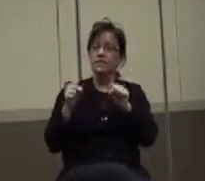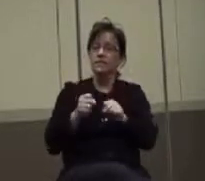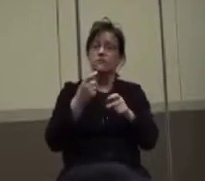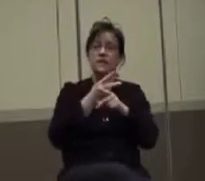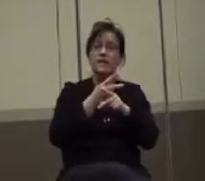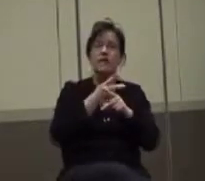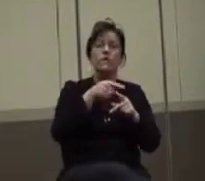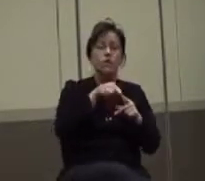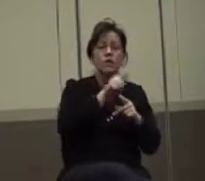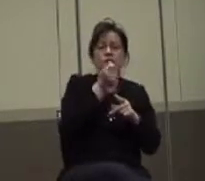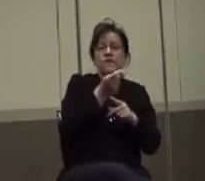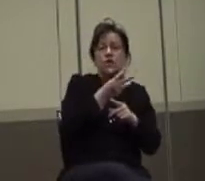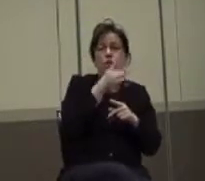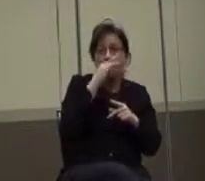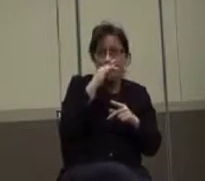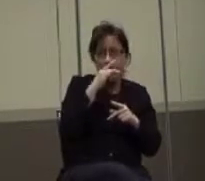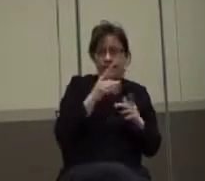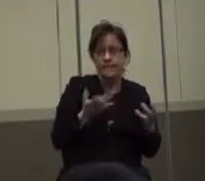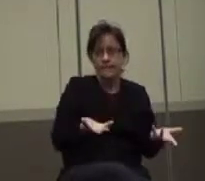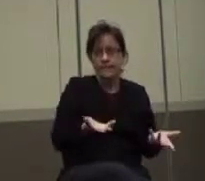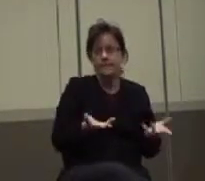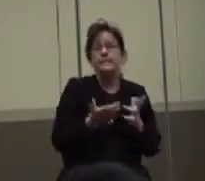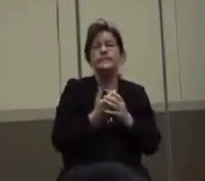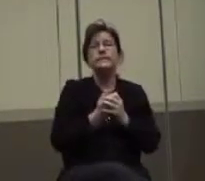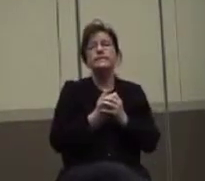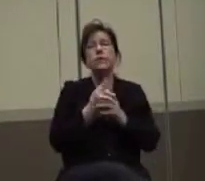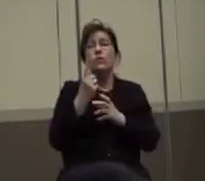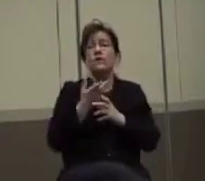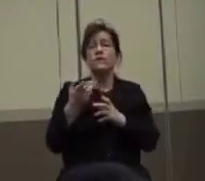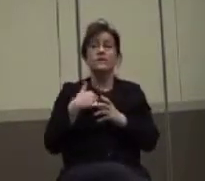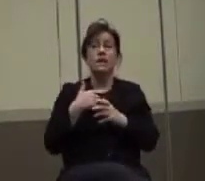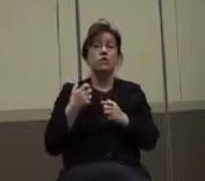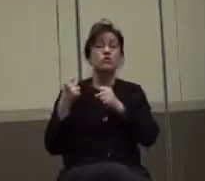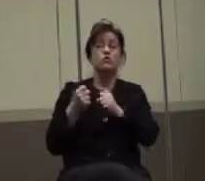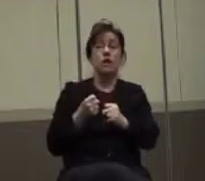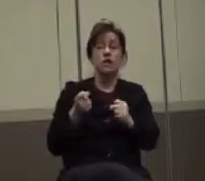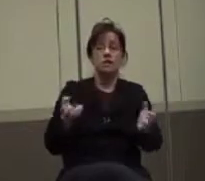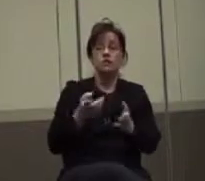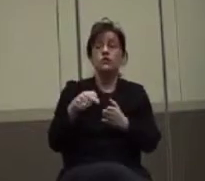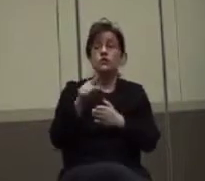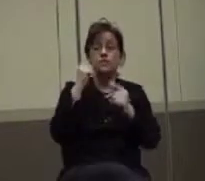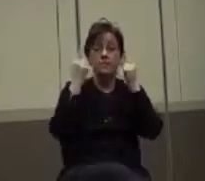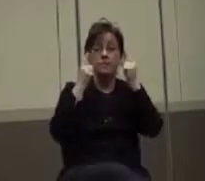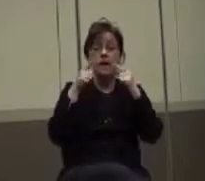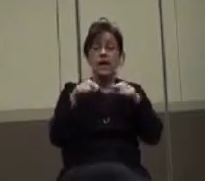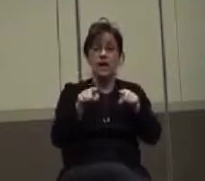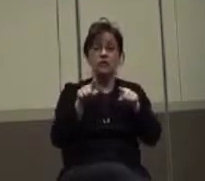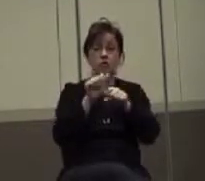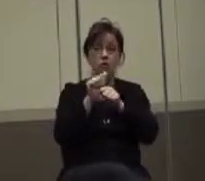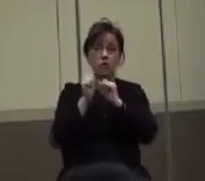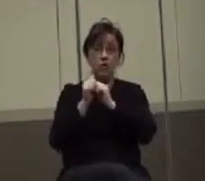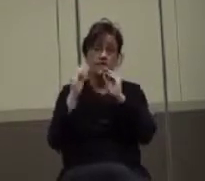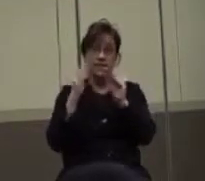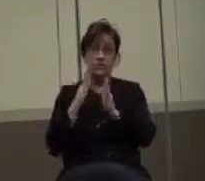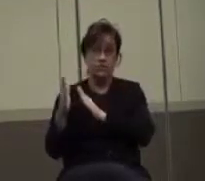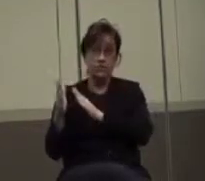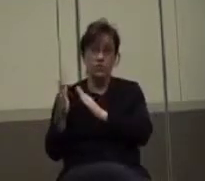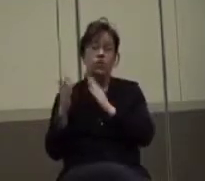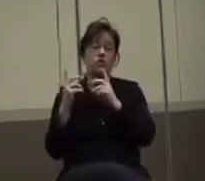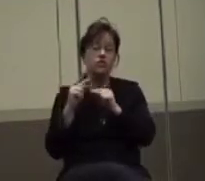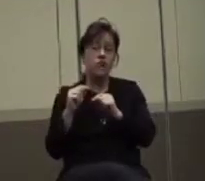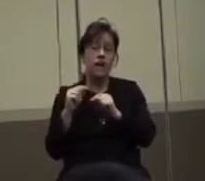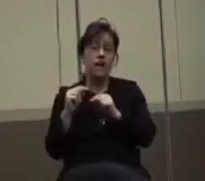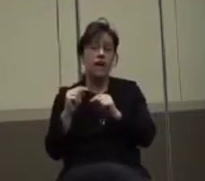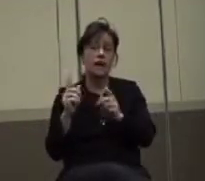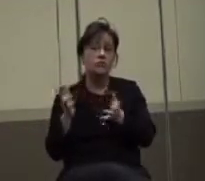Okay? So one of the things that I would strongly urge you to think about is as you're working with your teachers, try to get them to build this